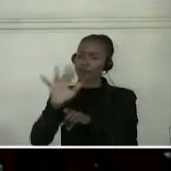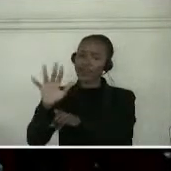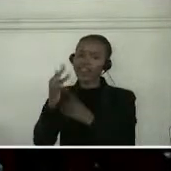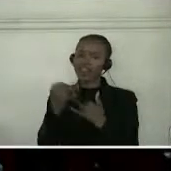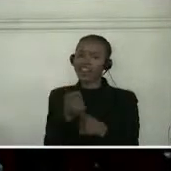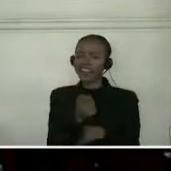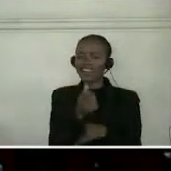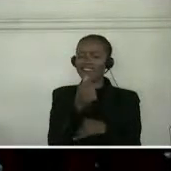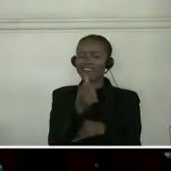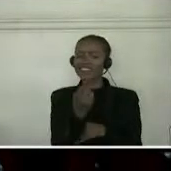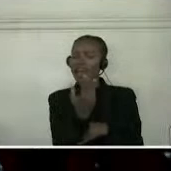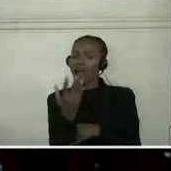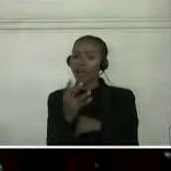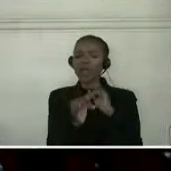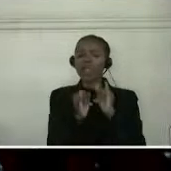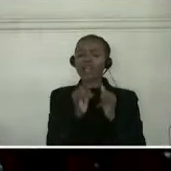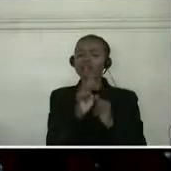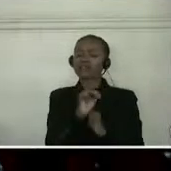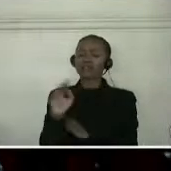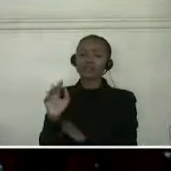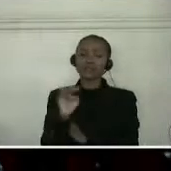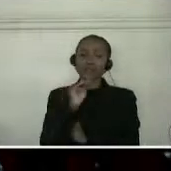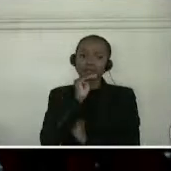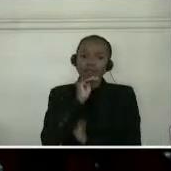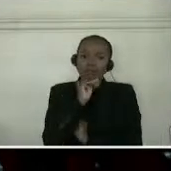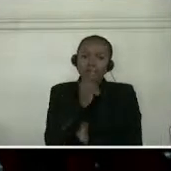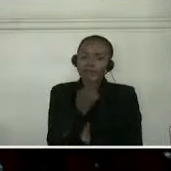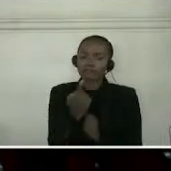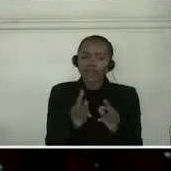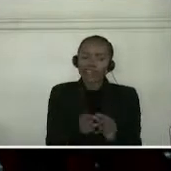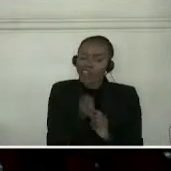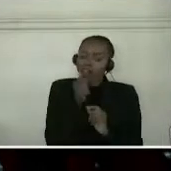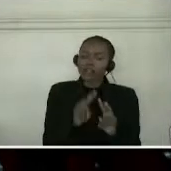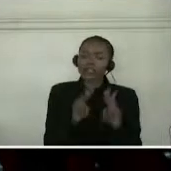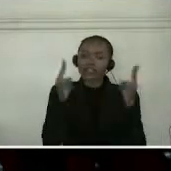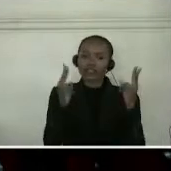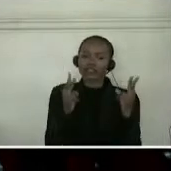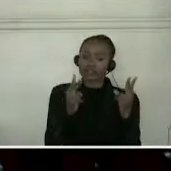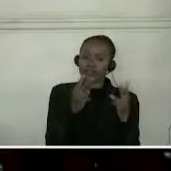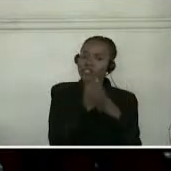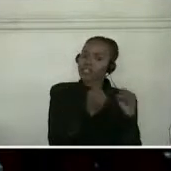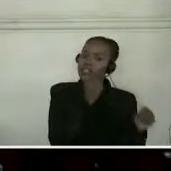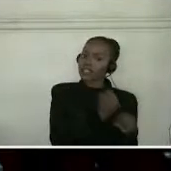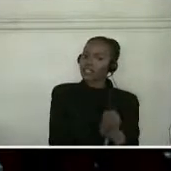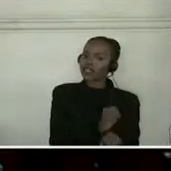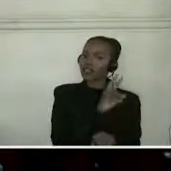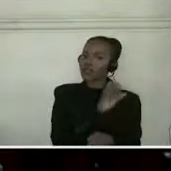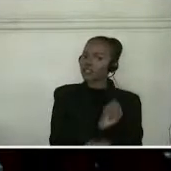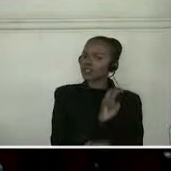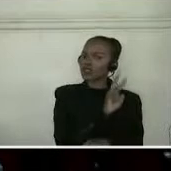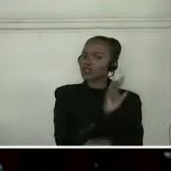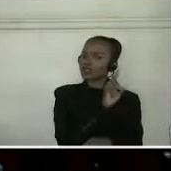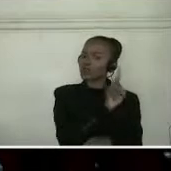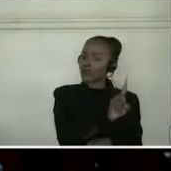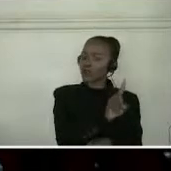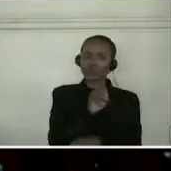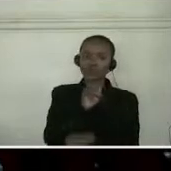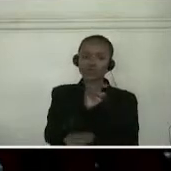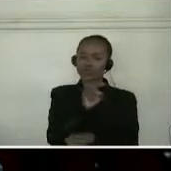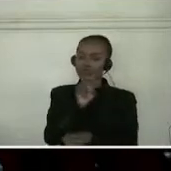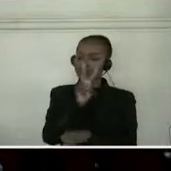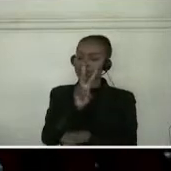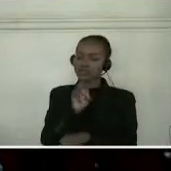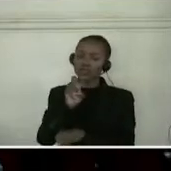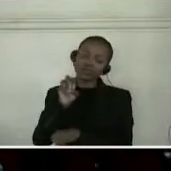11 million from 2122 the new proposed programs of the new department are program one administration to 80